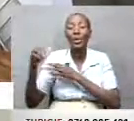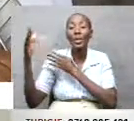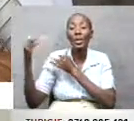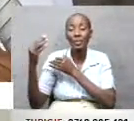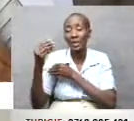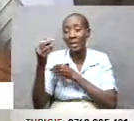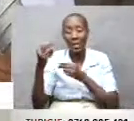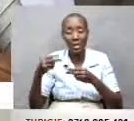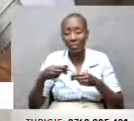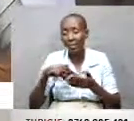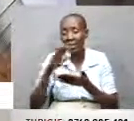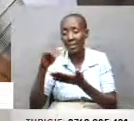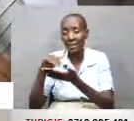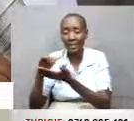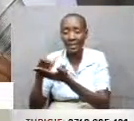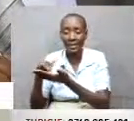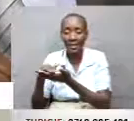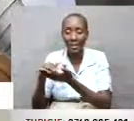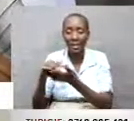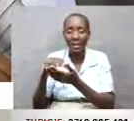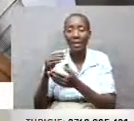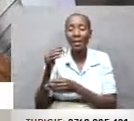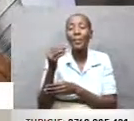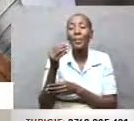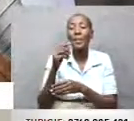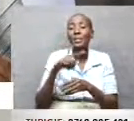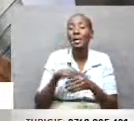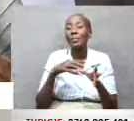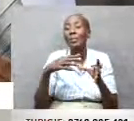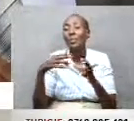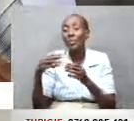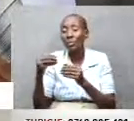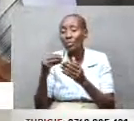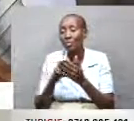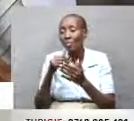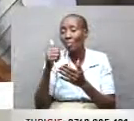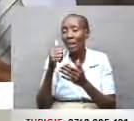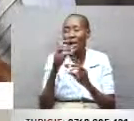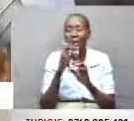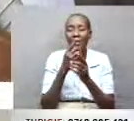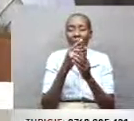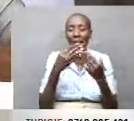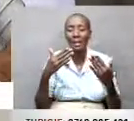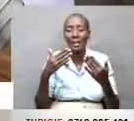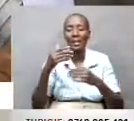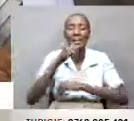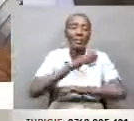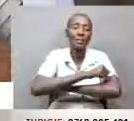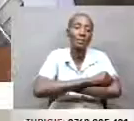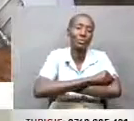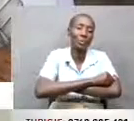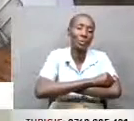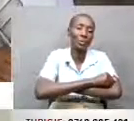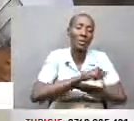disbursement, because this disbursement of funds, one, they go to buy pieces of chalk. They are also going